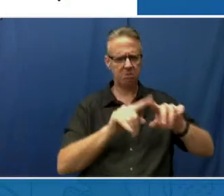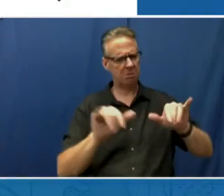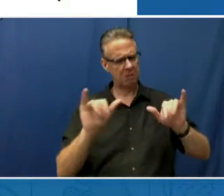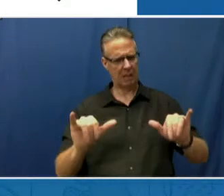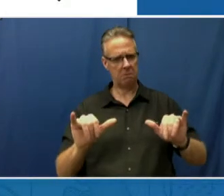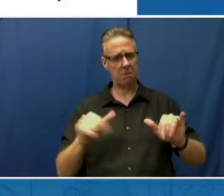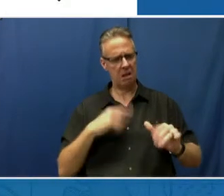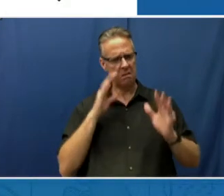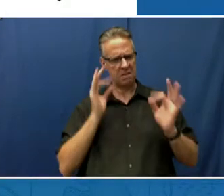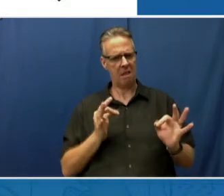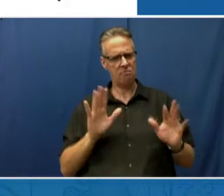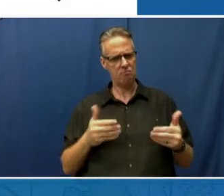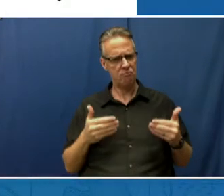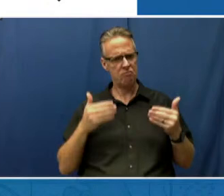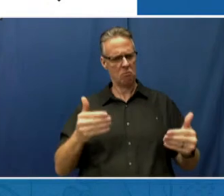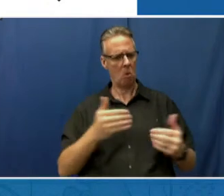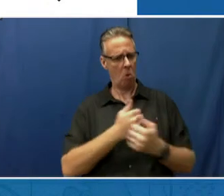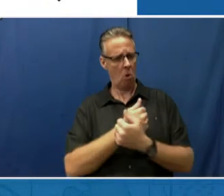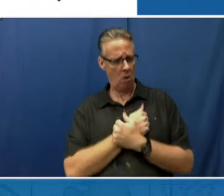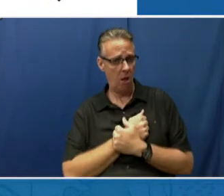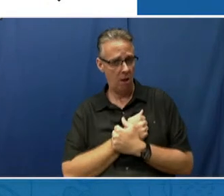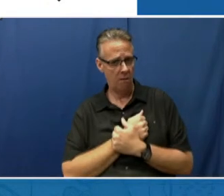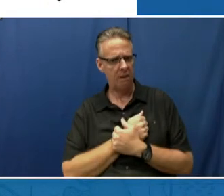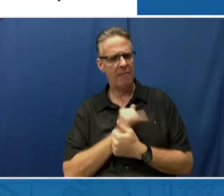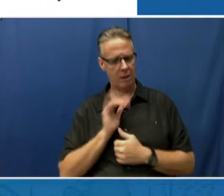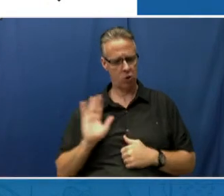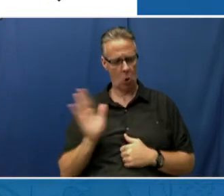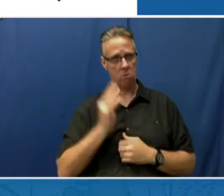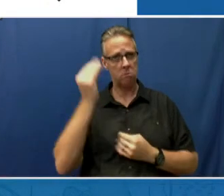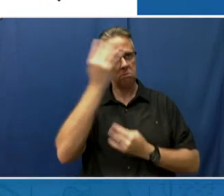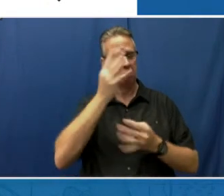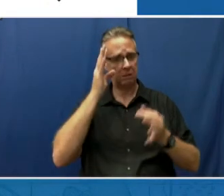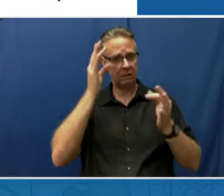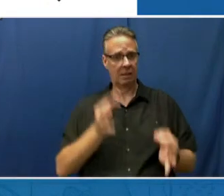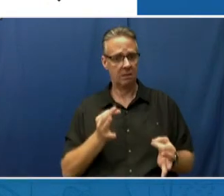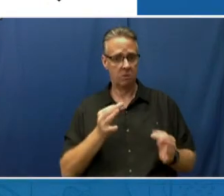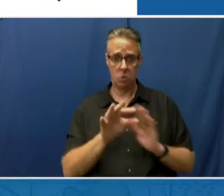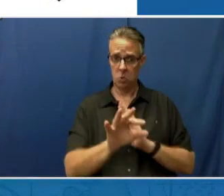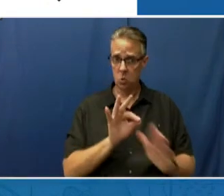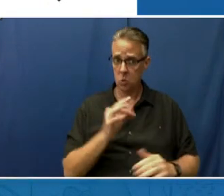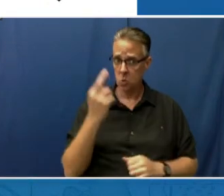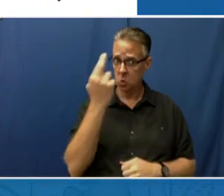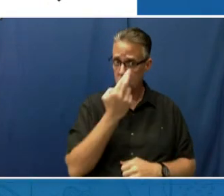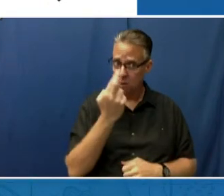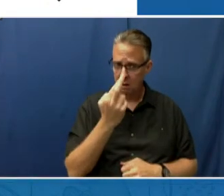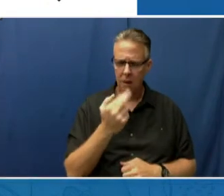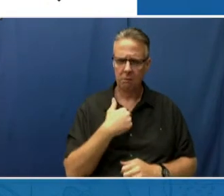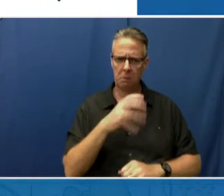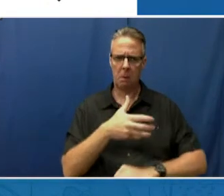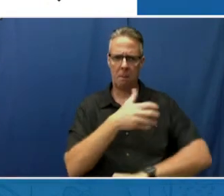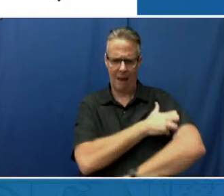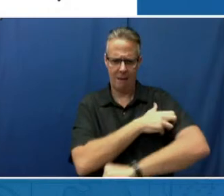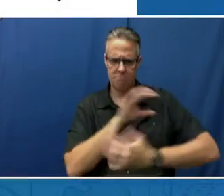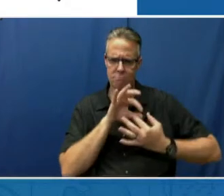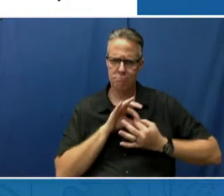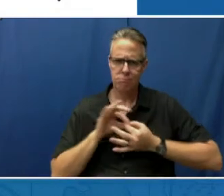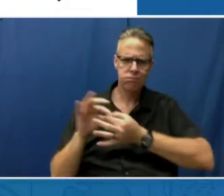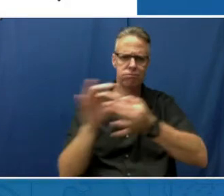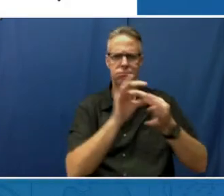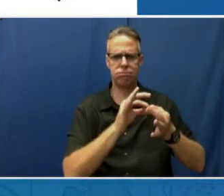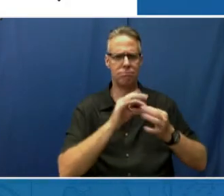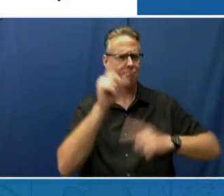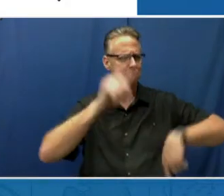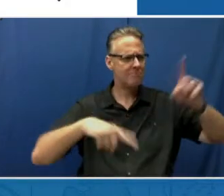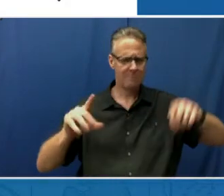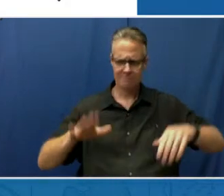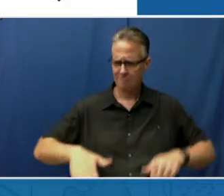as a conscious choice and a shared responsibility. We choose love because it has the power to unify people of all walks of